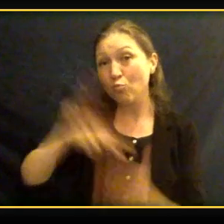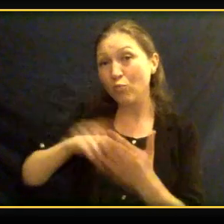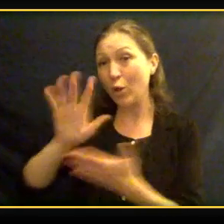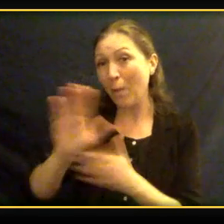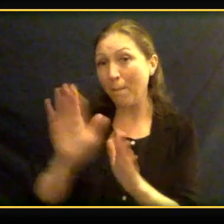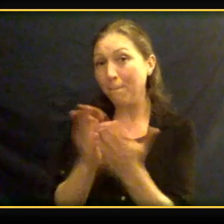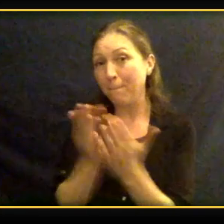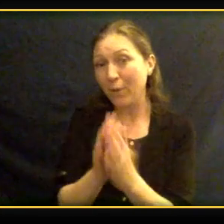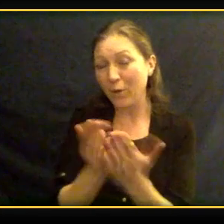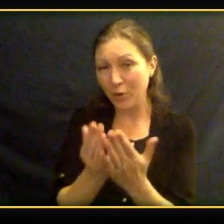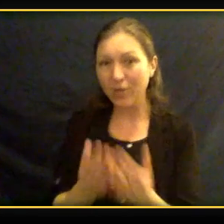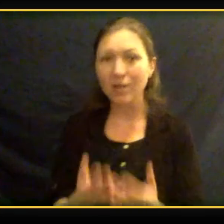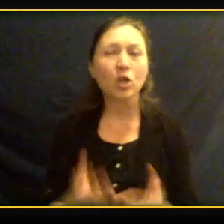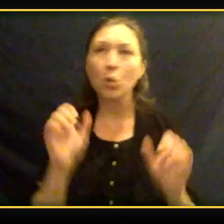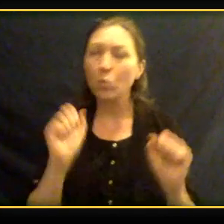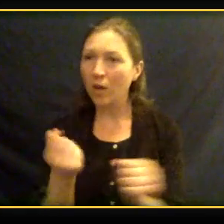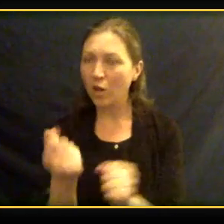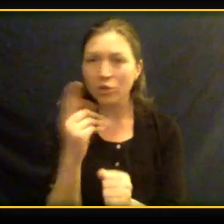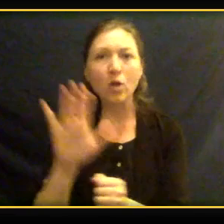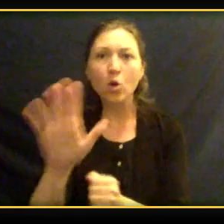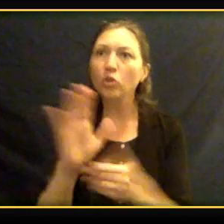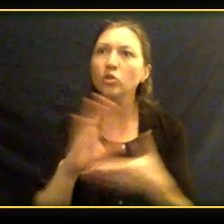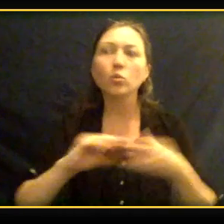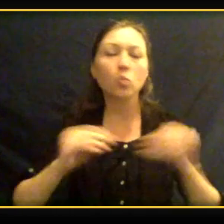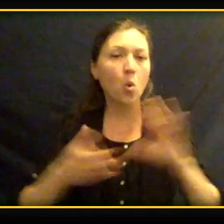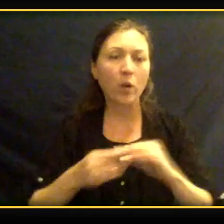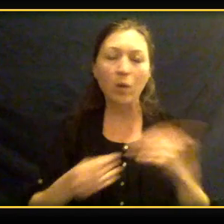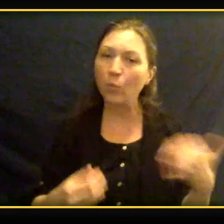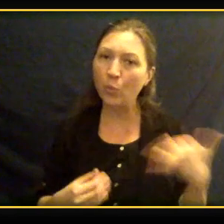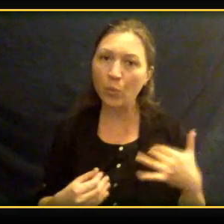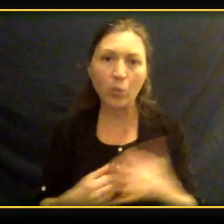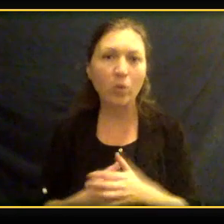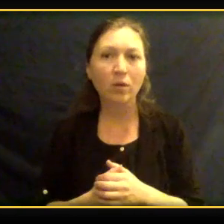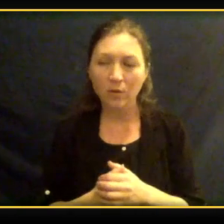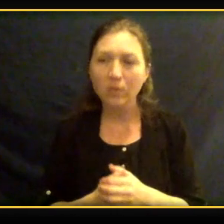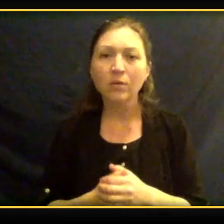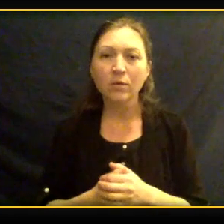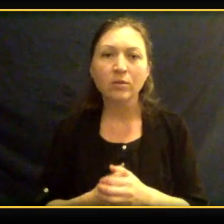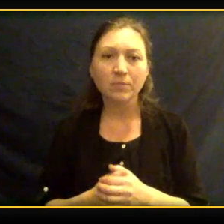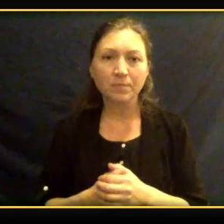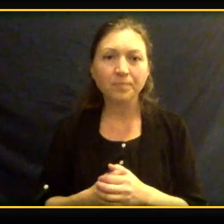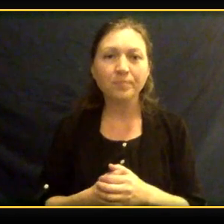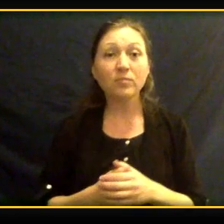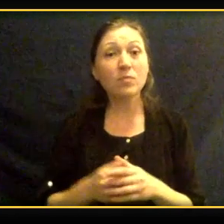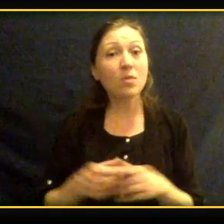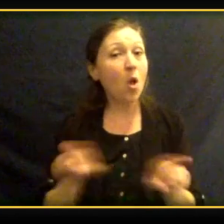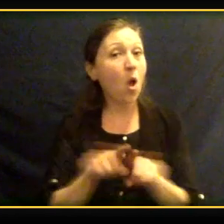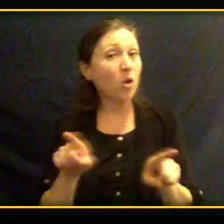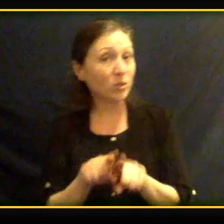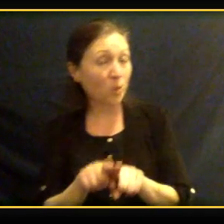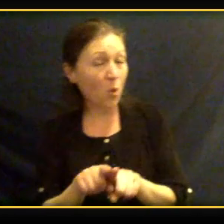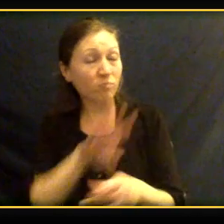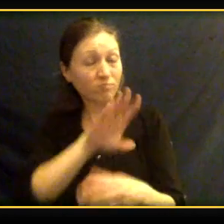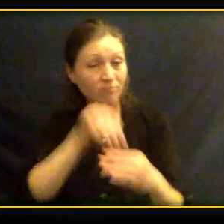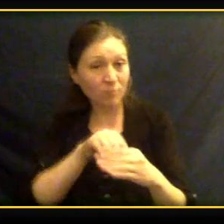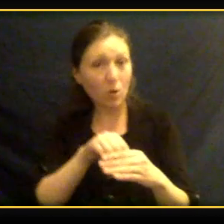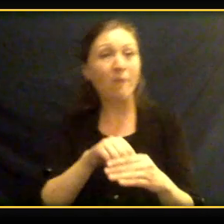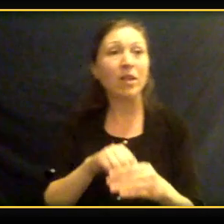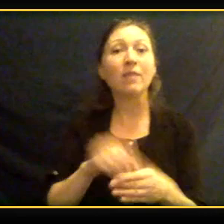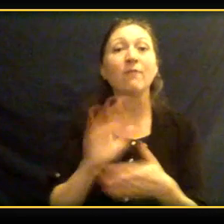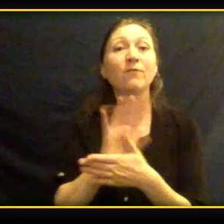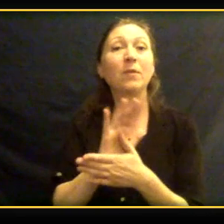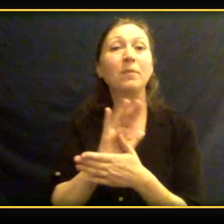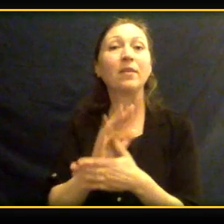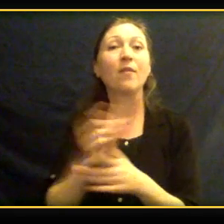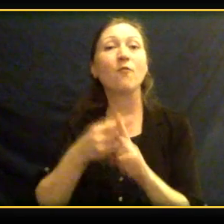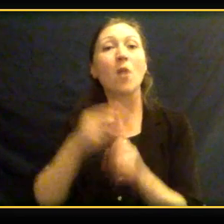activist, her story is very compelling. She's also the star of Crip Camp, a new film that came out on Netflix in January and